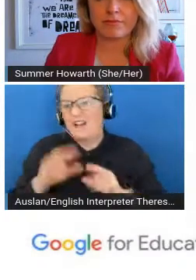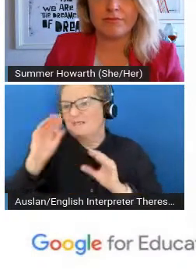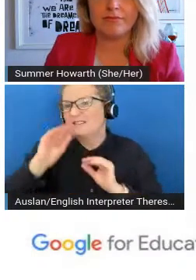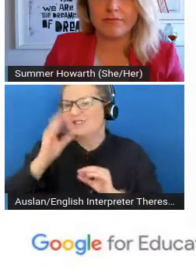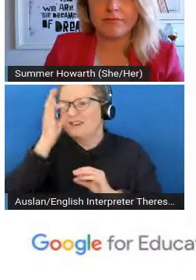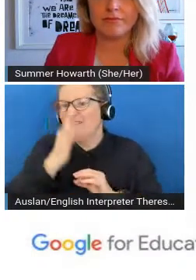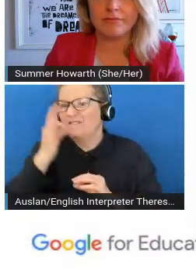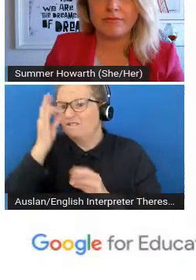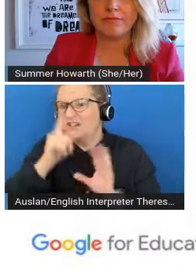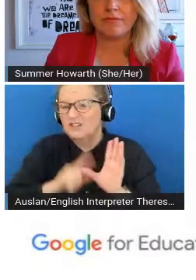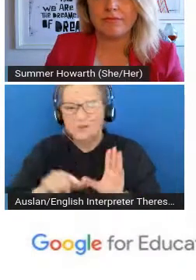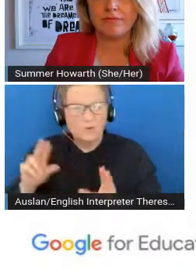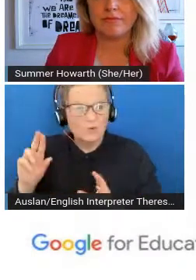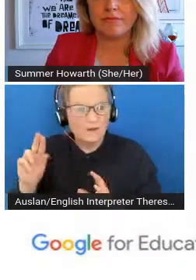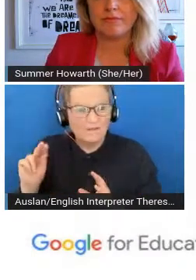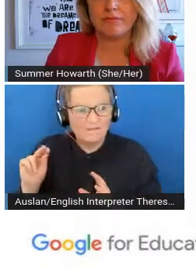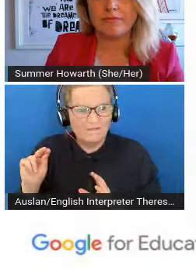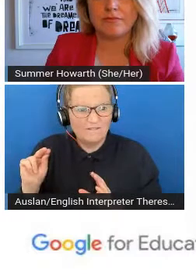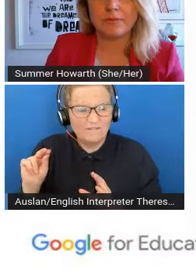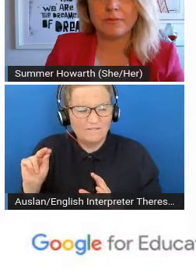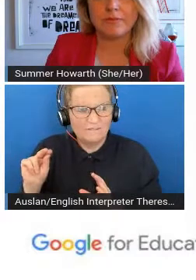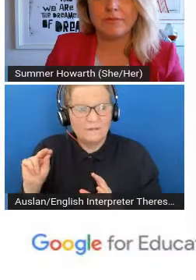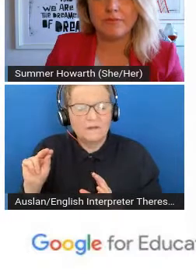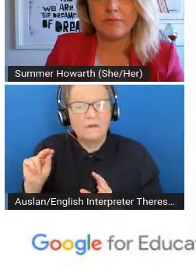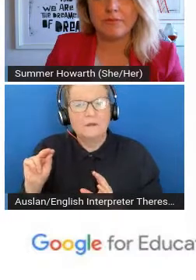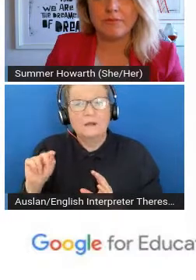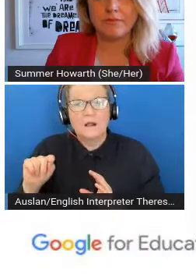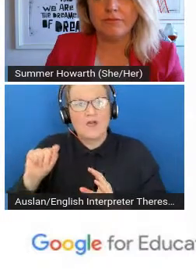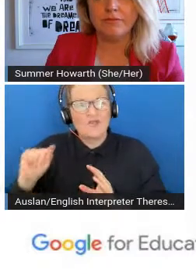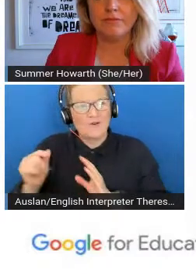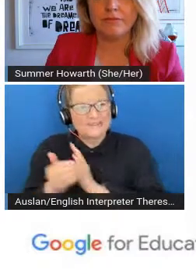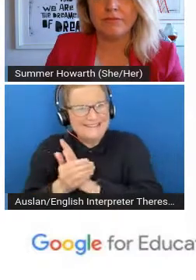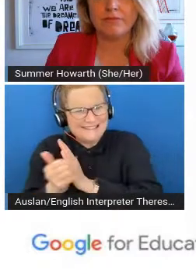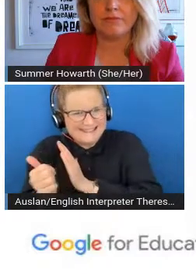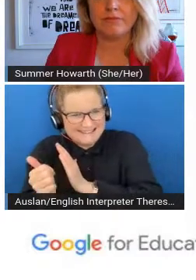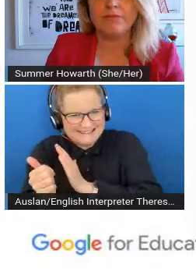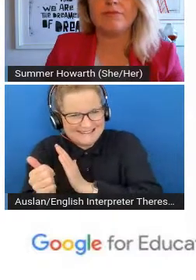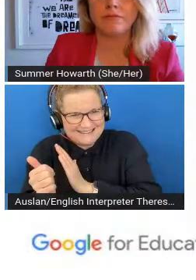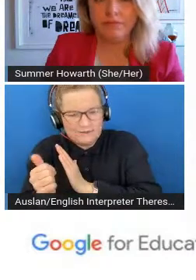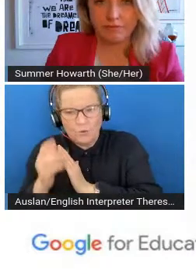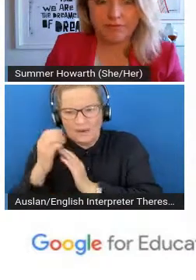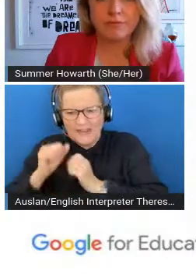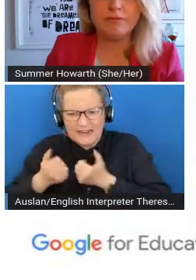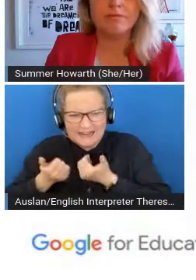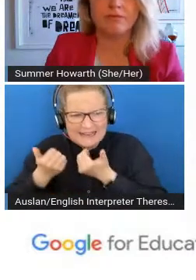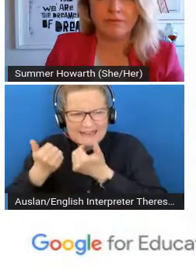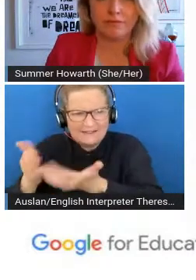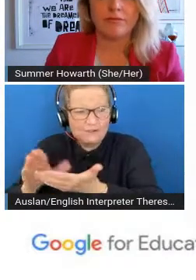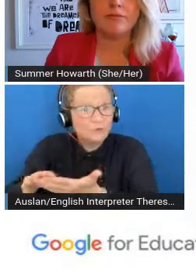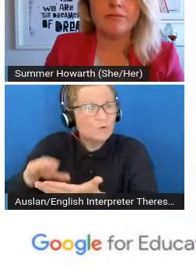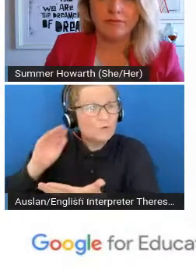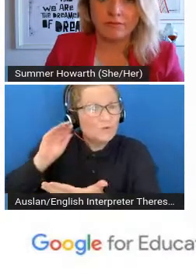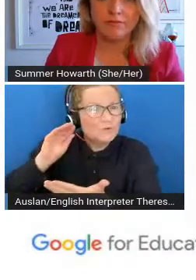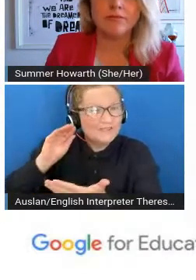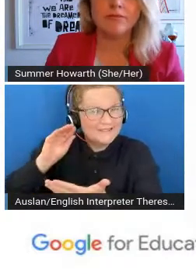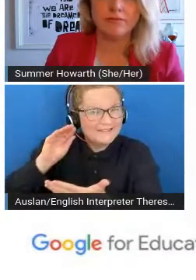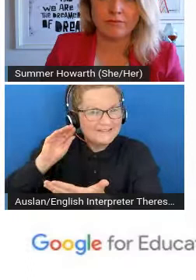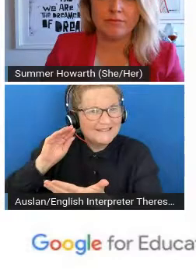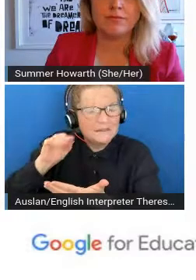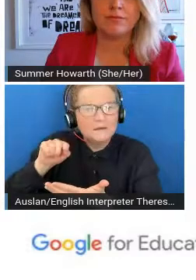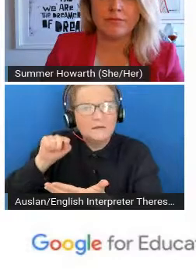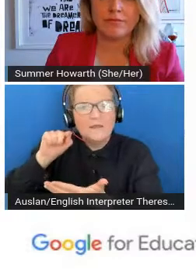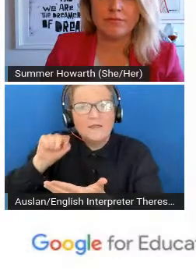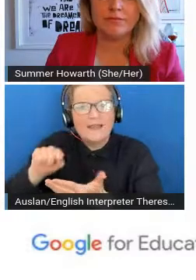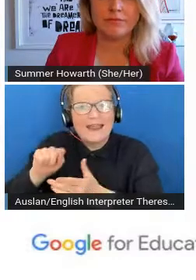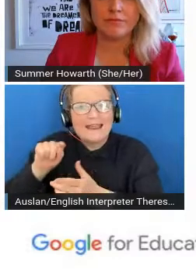class, but really be able to transfer some of those things with the students so they can talk about the mindsets they're learning, the skill sets they're